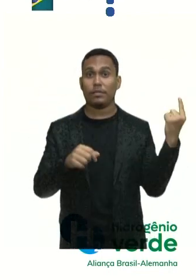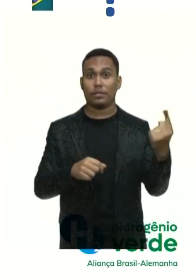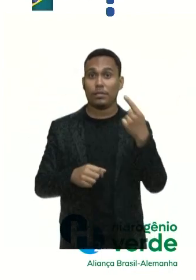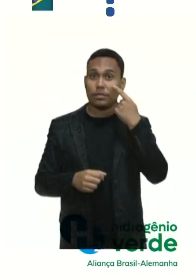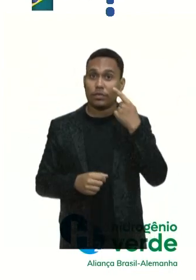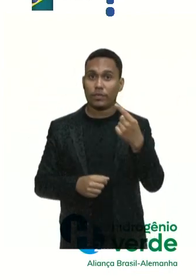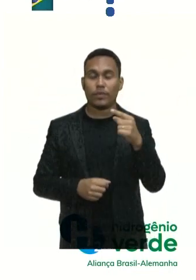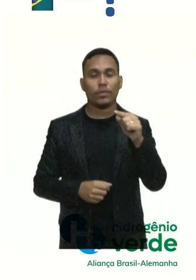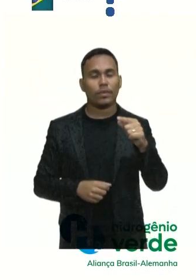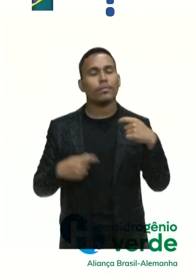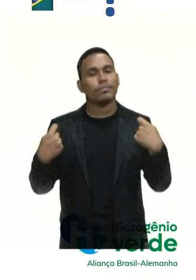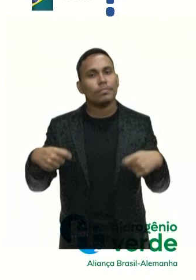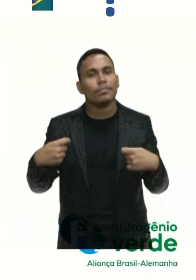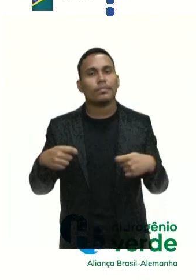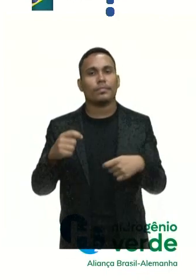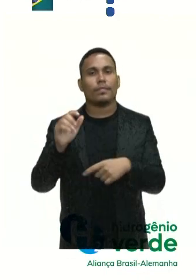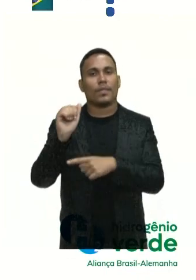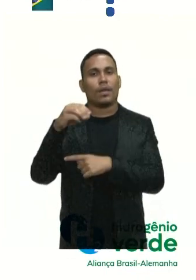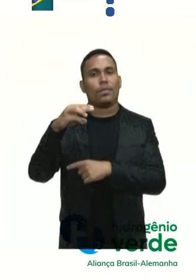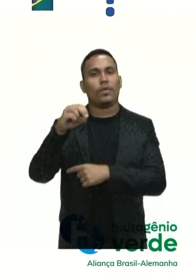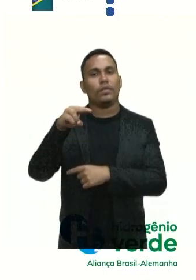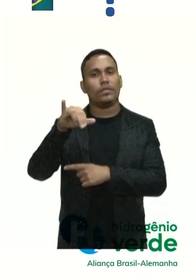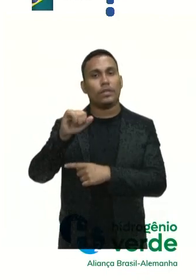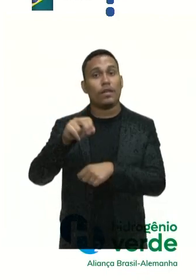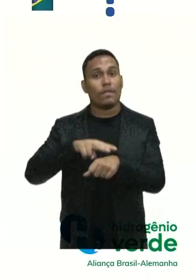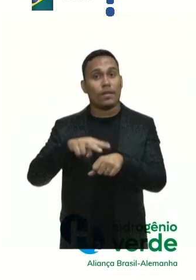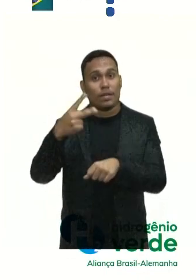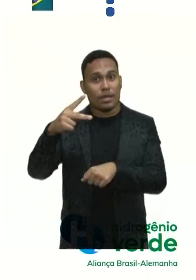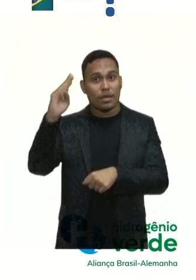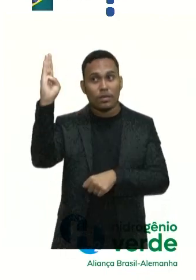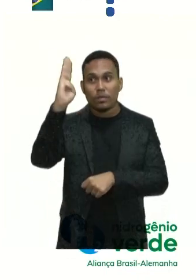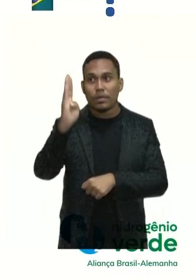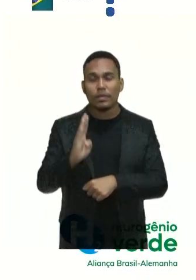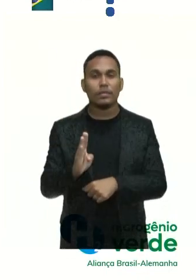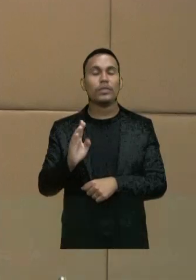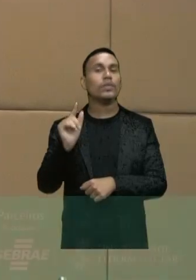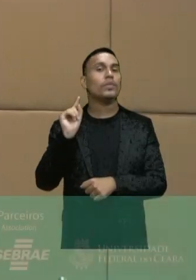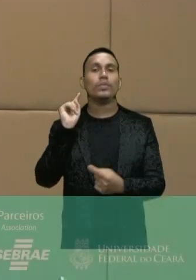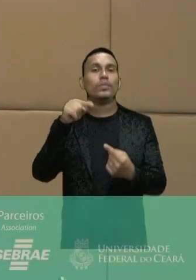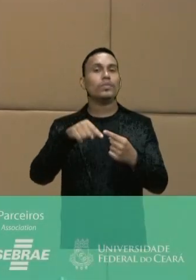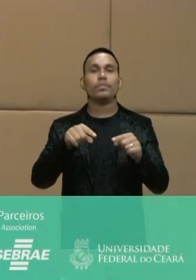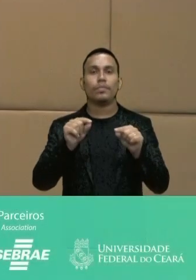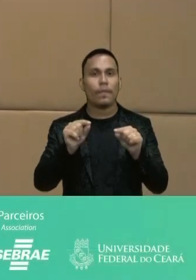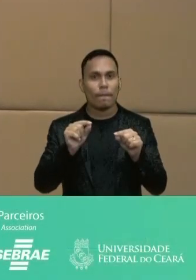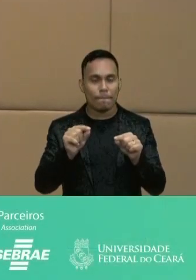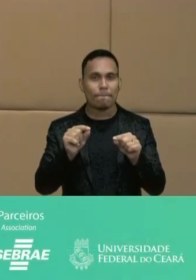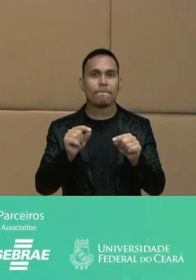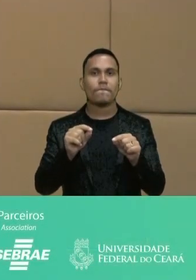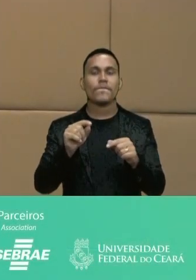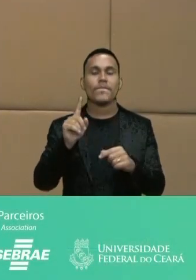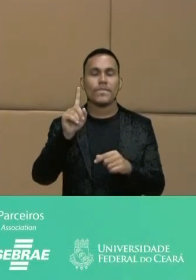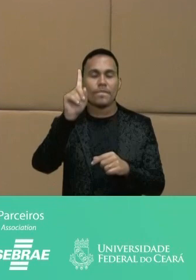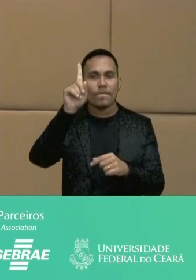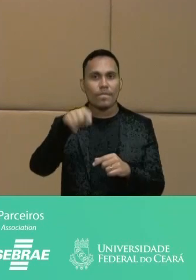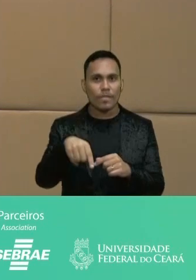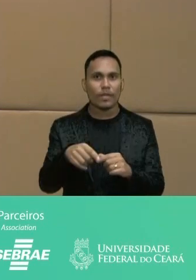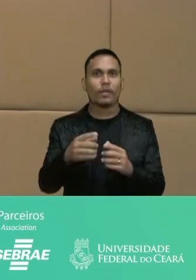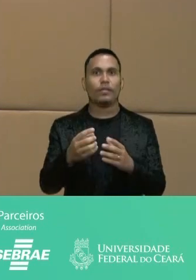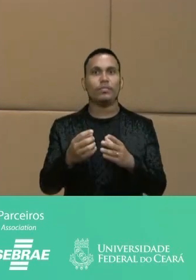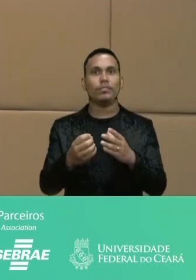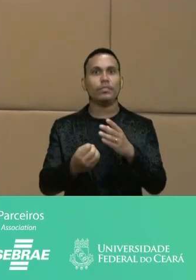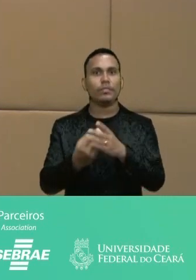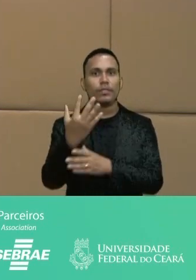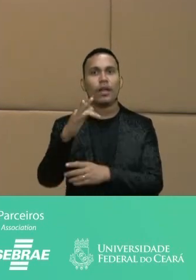see that we need green ammonia internally for the production of fertilizers. I mean,